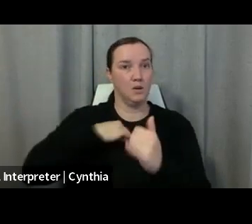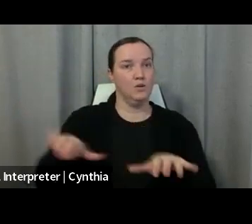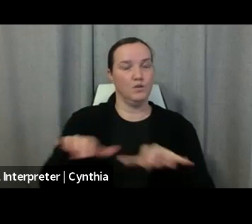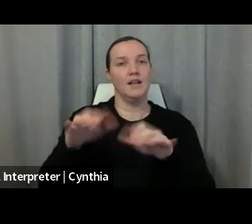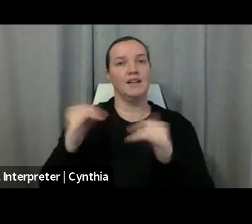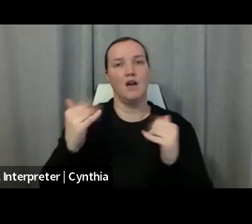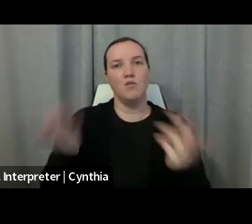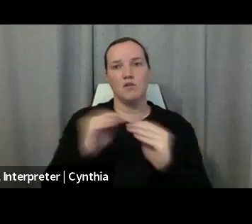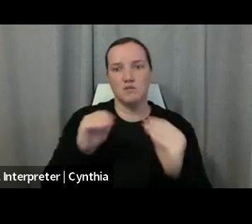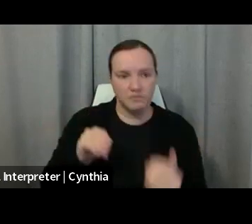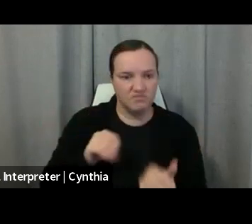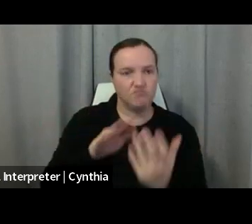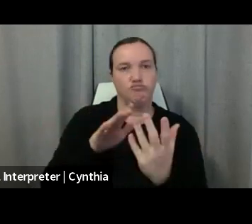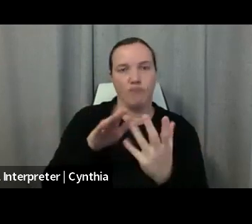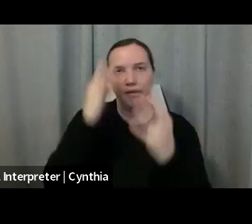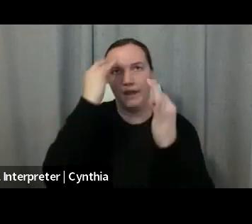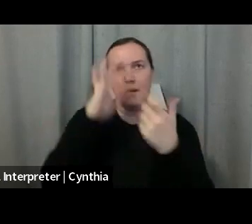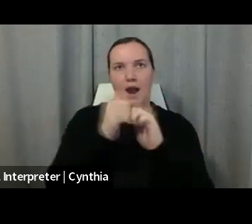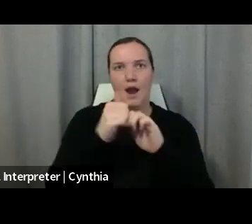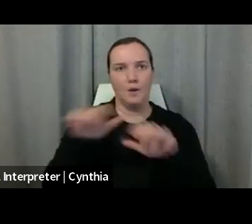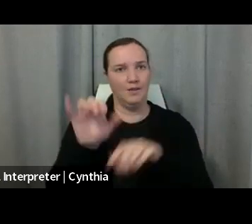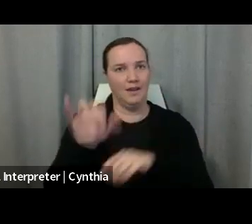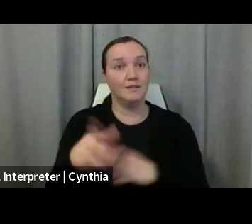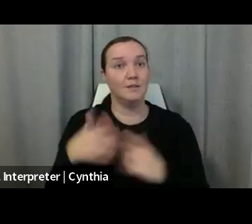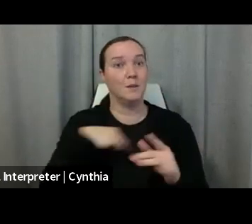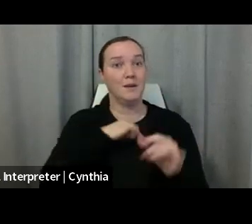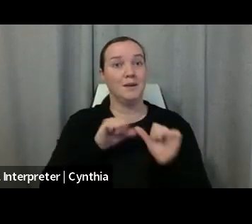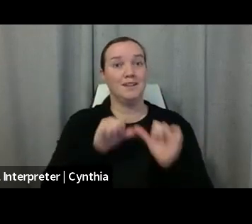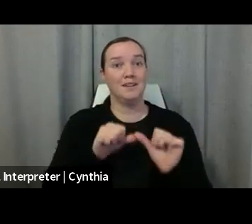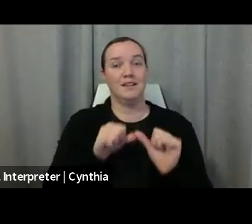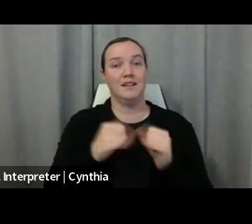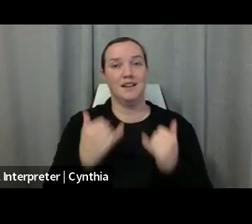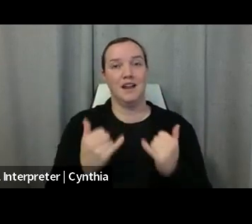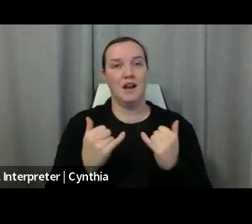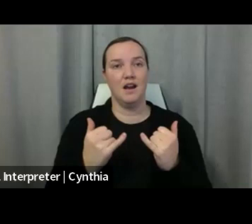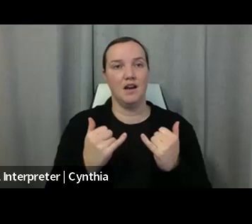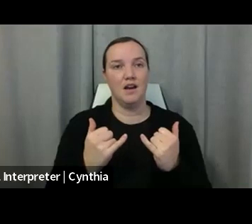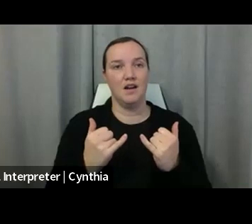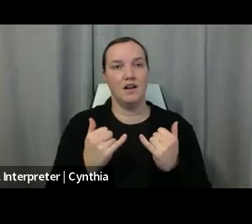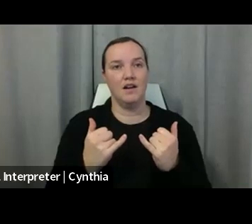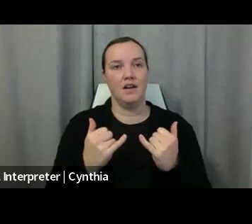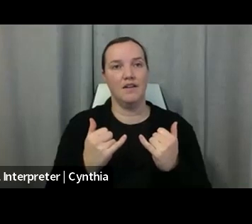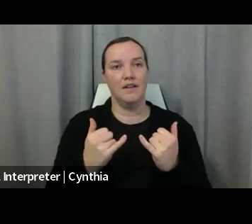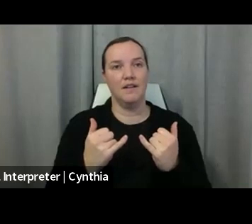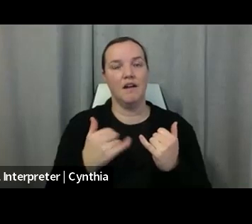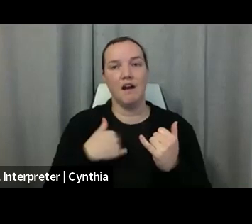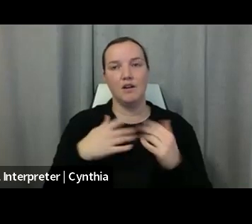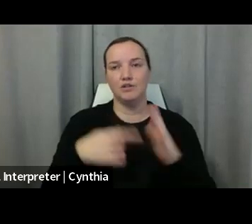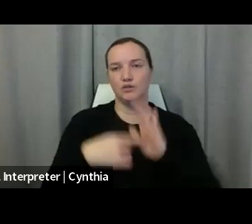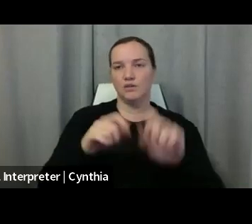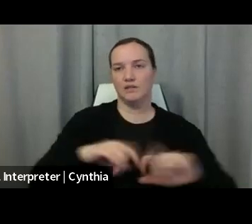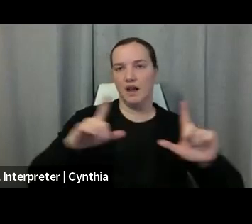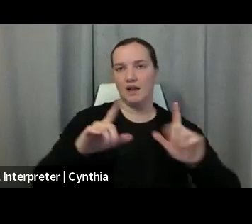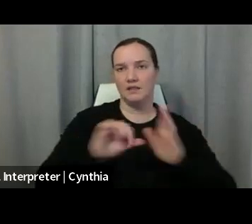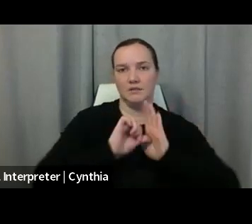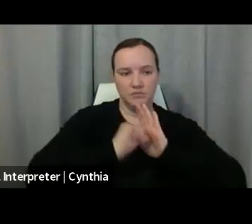into things and leaning into ways to think about this. So we're going to keep moving along, and I'm going to just go through some slides now that will probably reinforce some of what